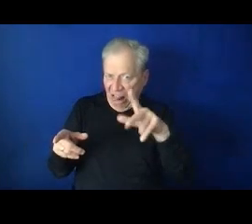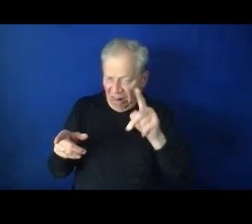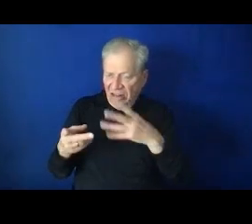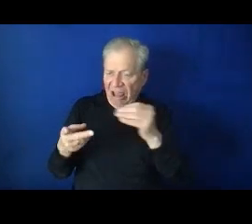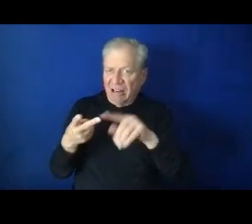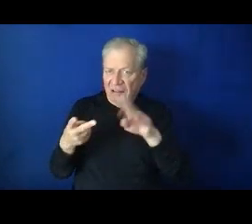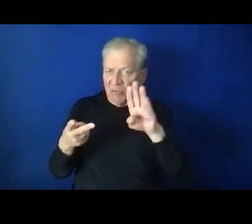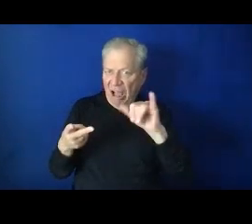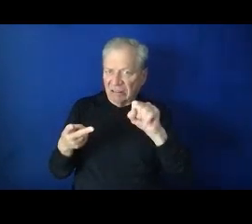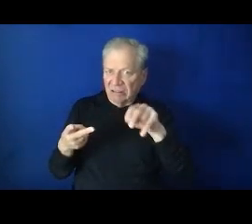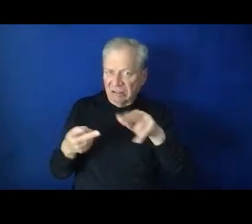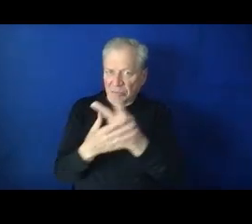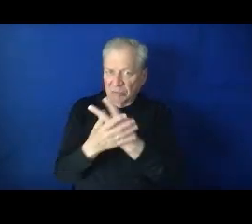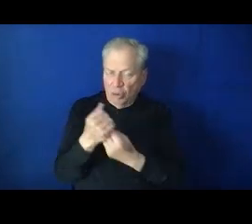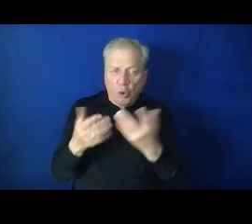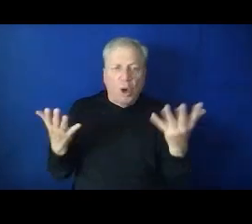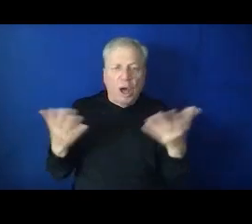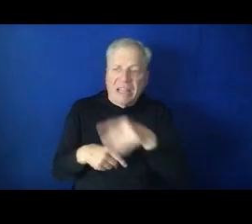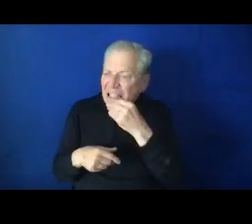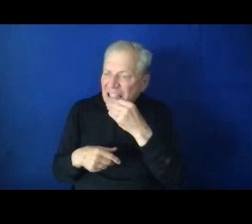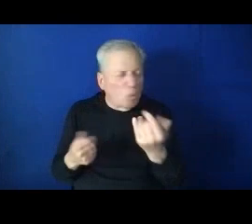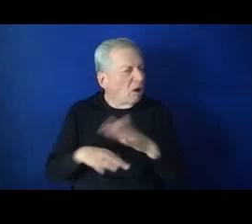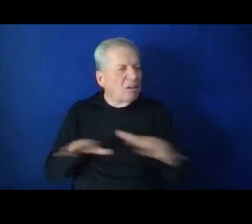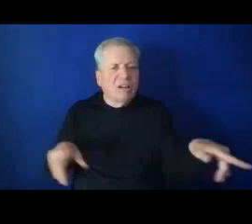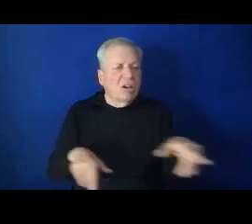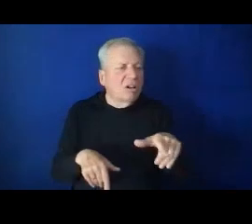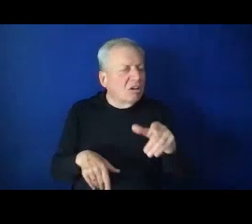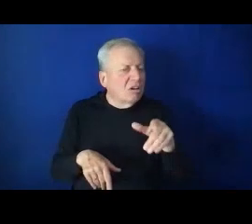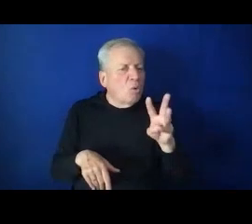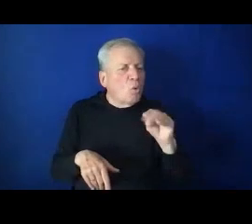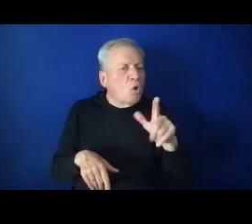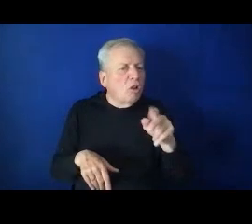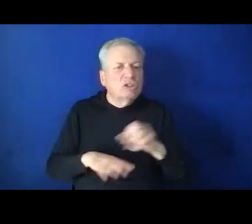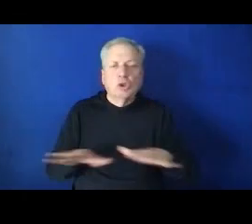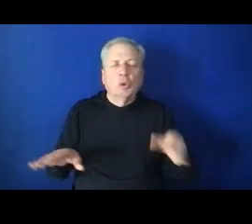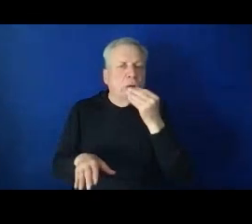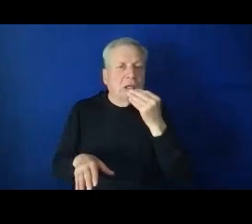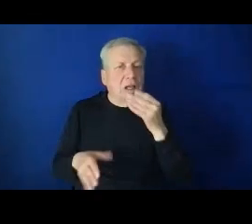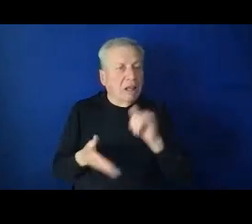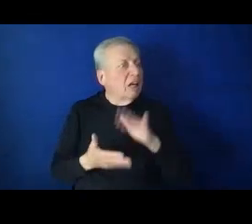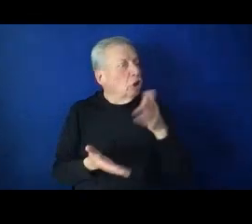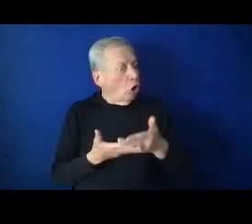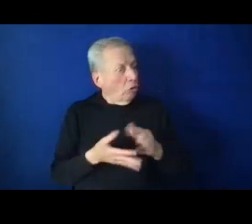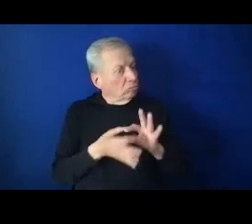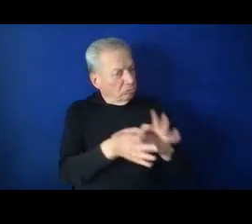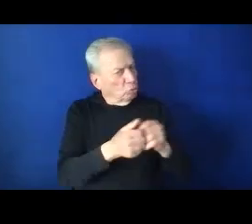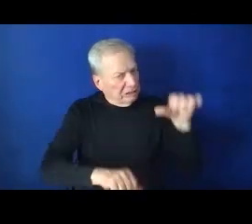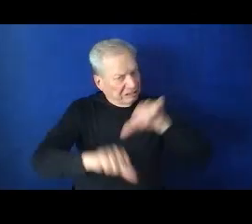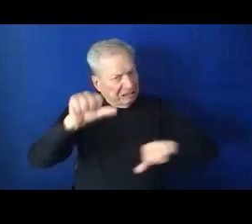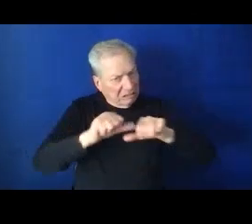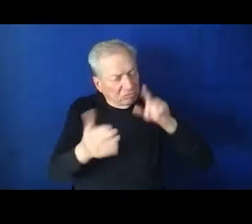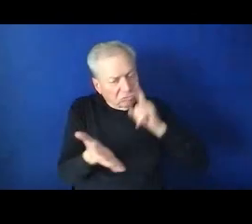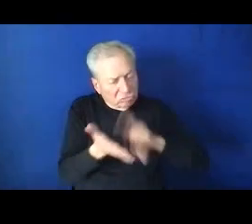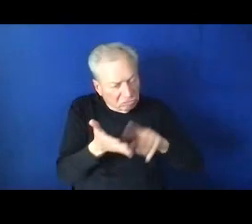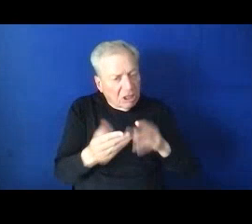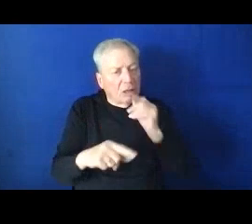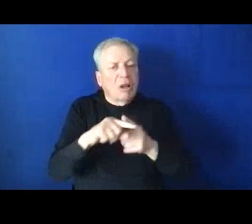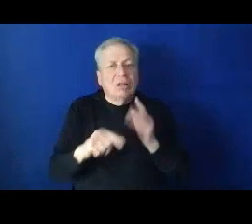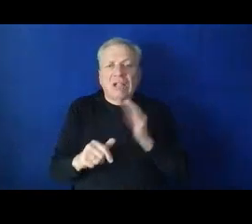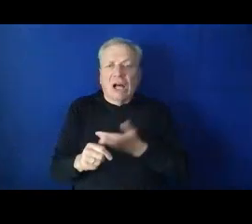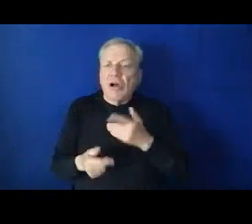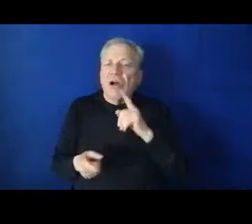wolves in what they eat and what they don't eat. And some of that is pure scientific knowledge. Some of it also applies to our conversations